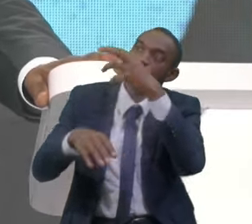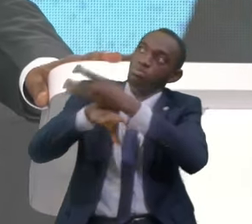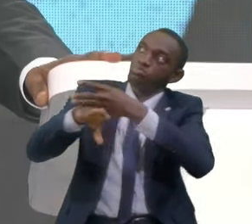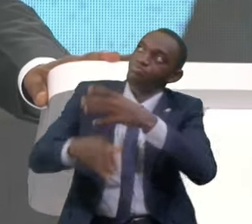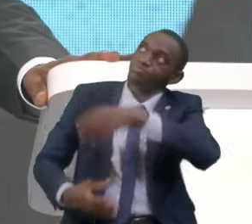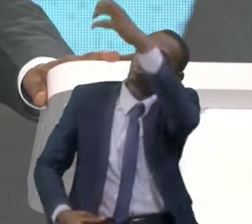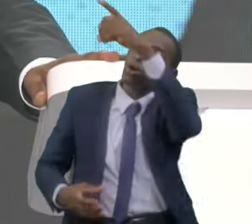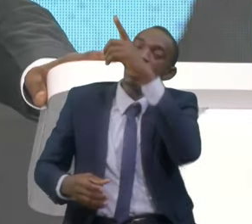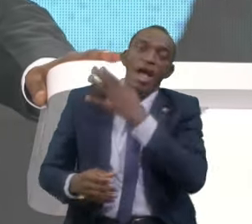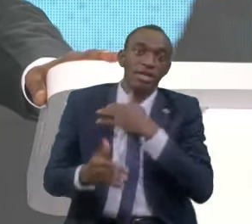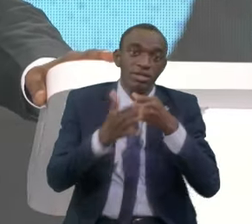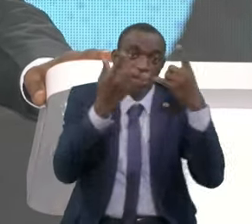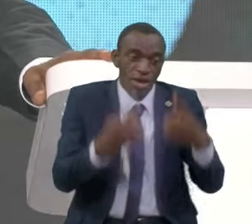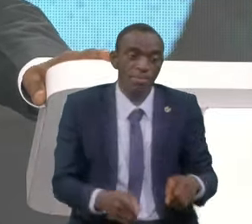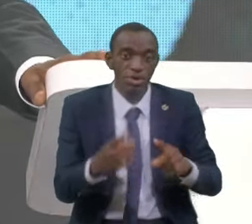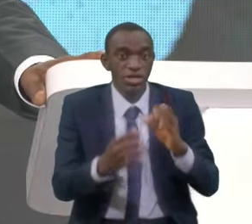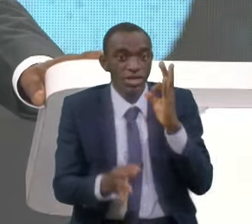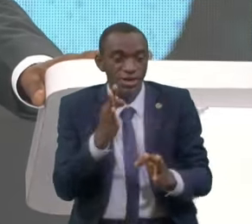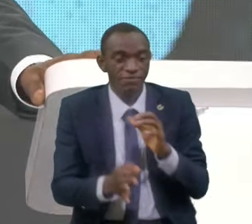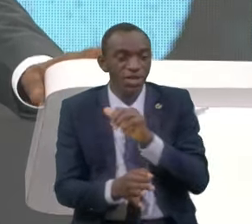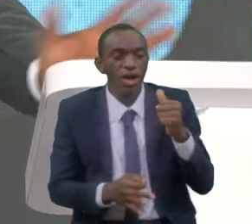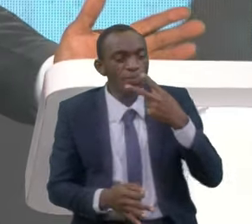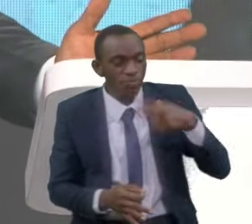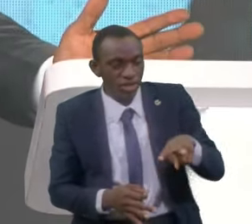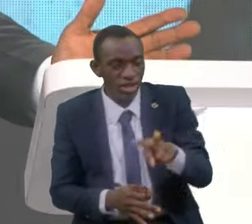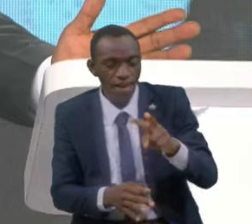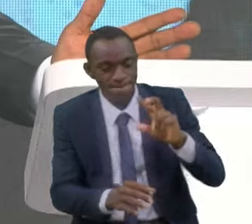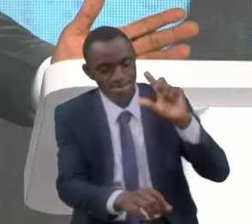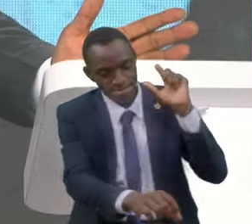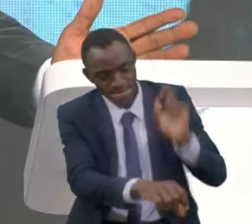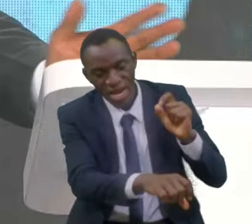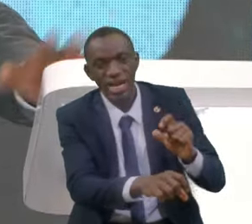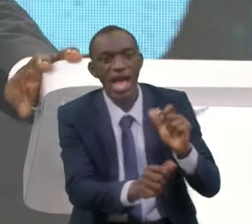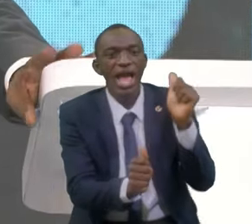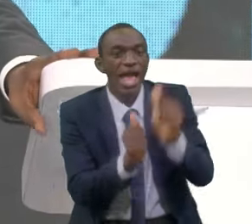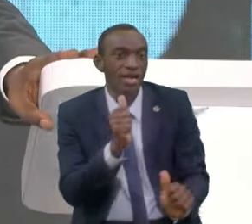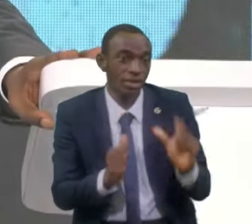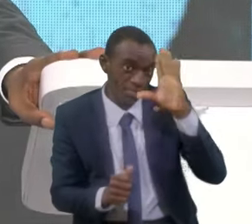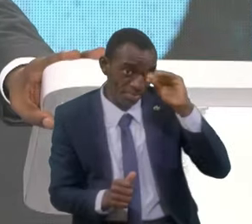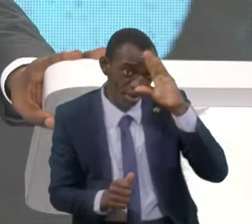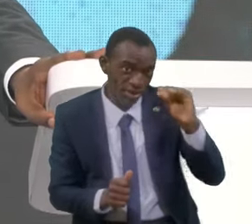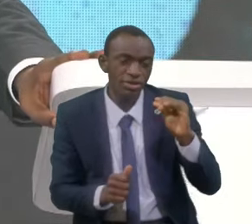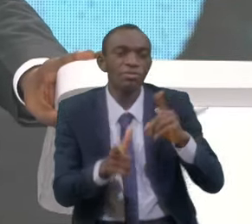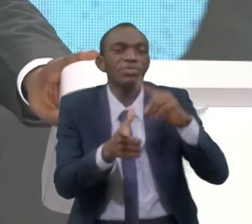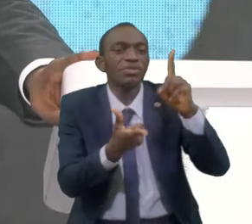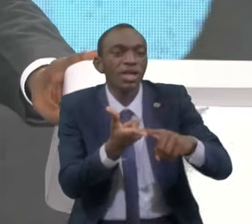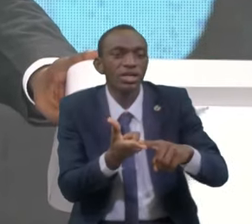a serpent had beaten any man, then he